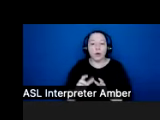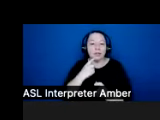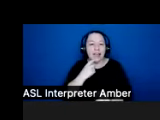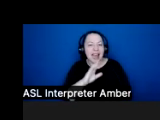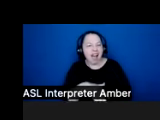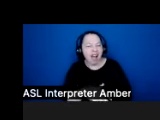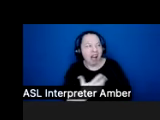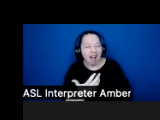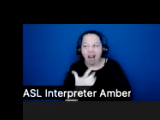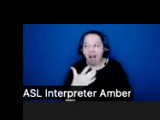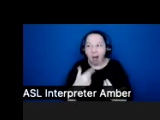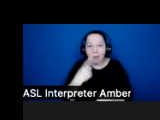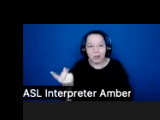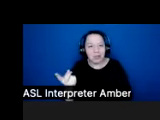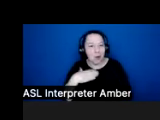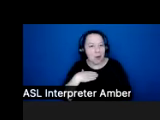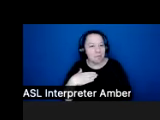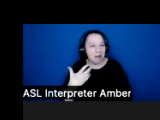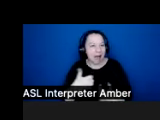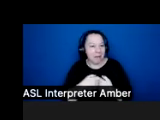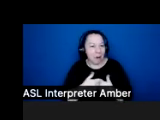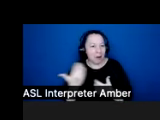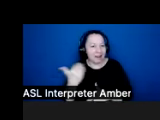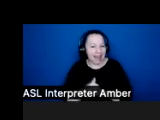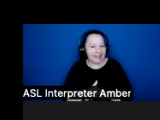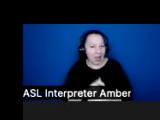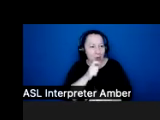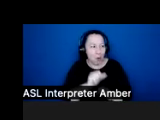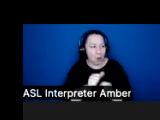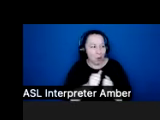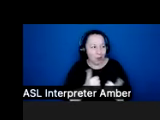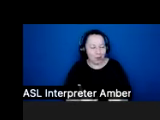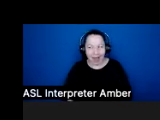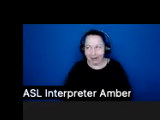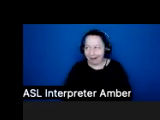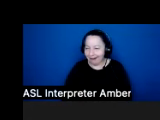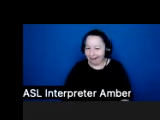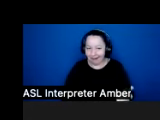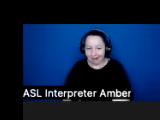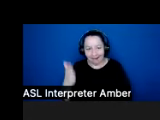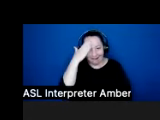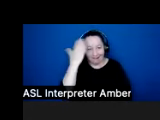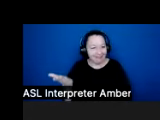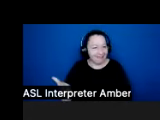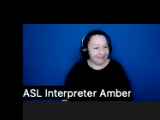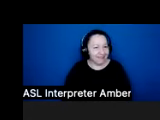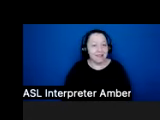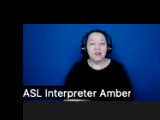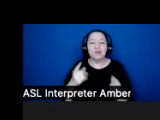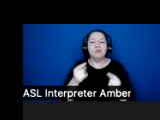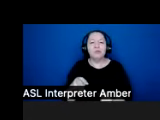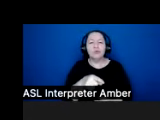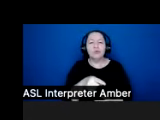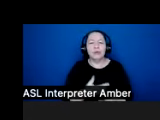my God, I almost told my partner last night who I was working with today"? What would you do?